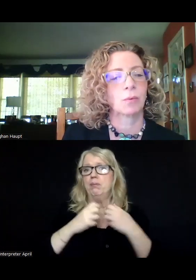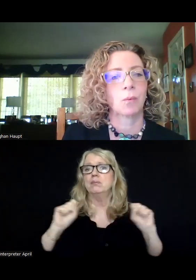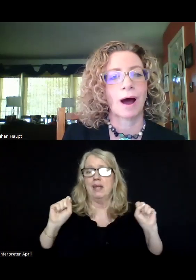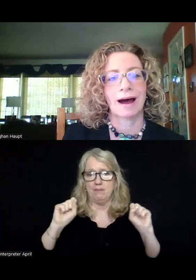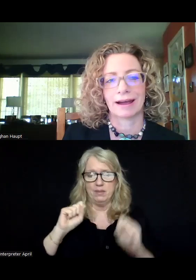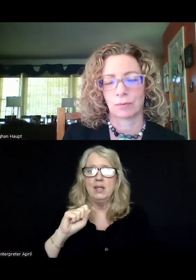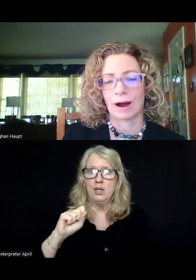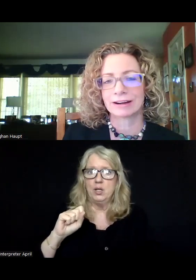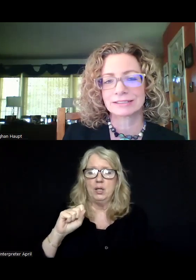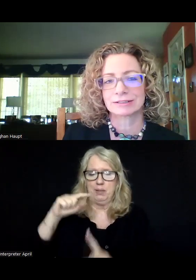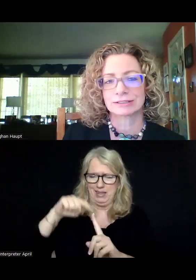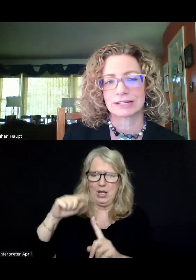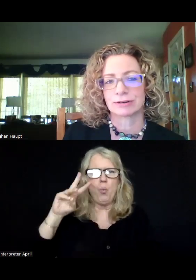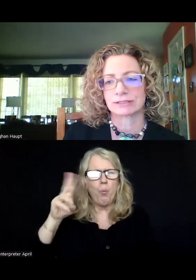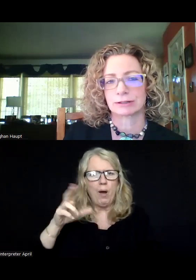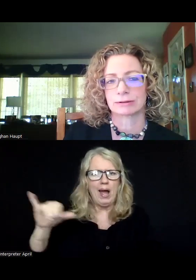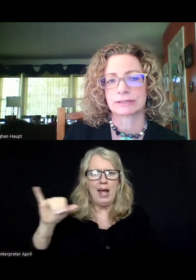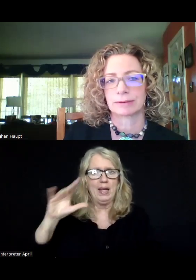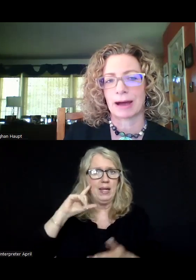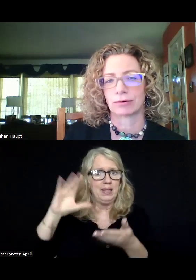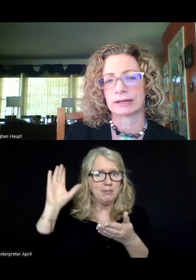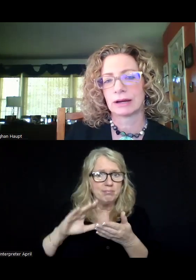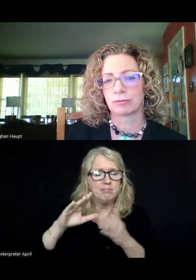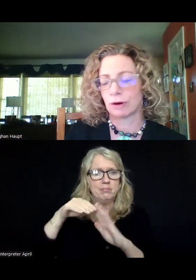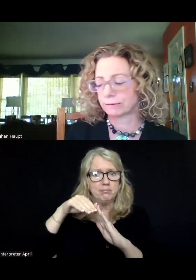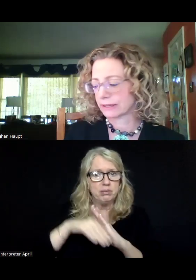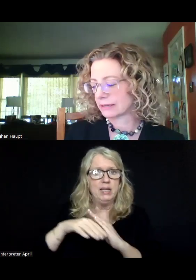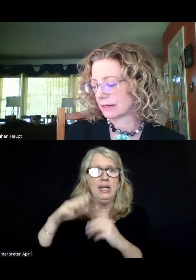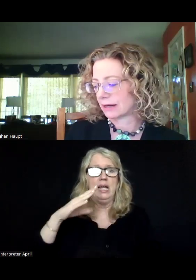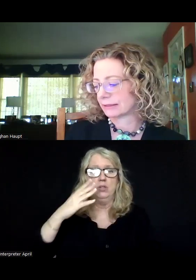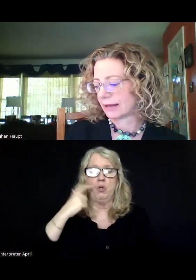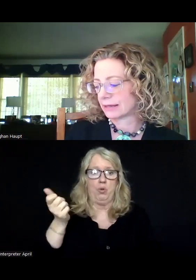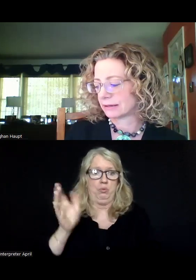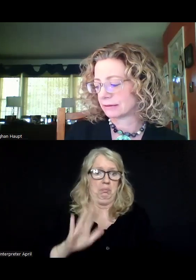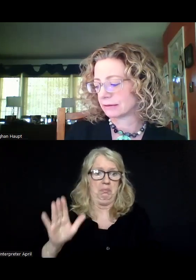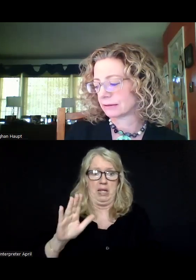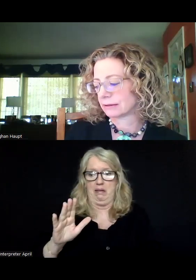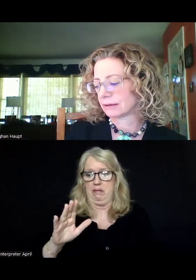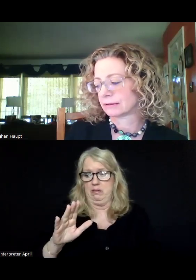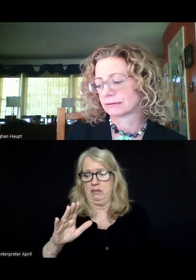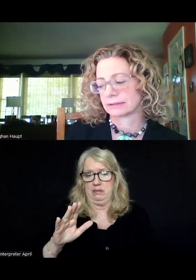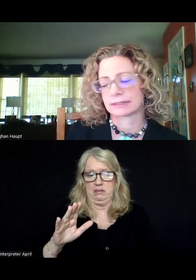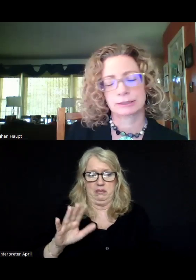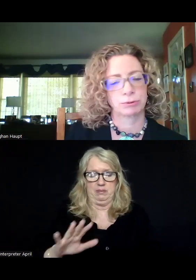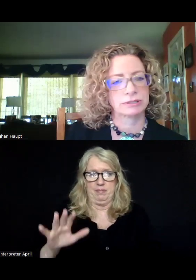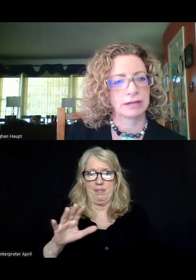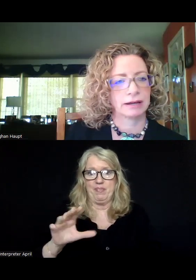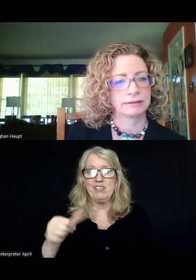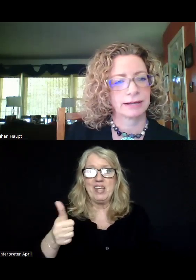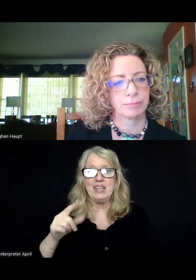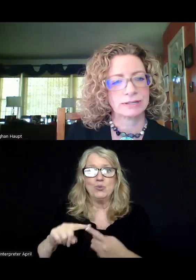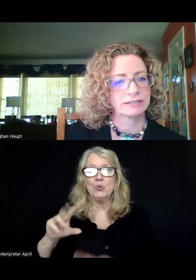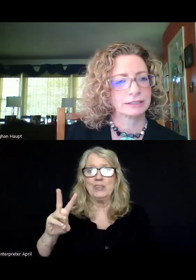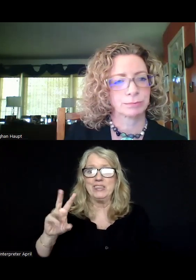there is why? Why is there a decrease? There's about roughly a 10 to